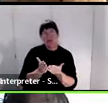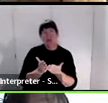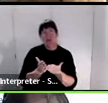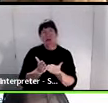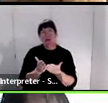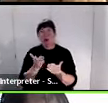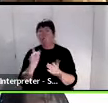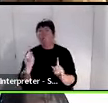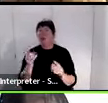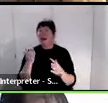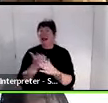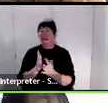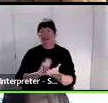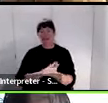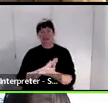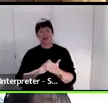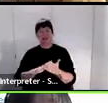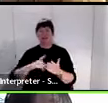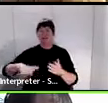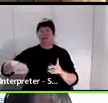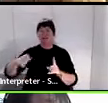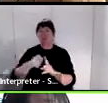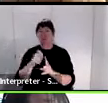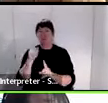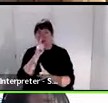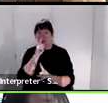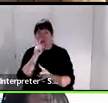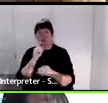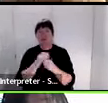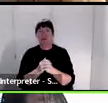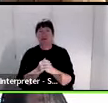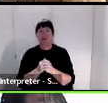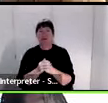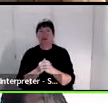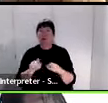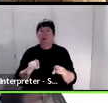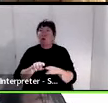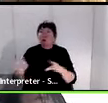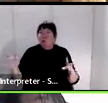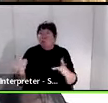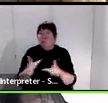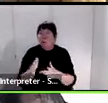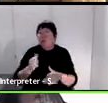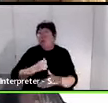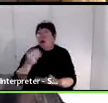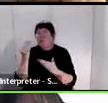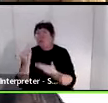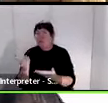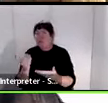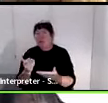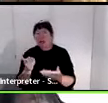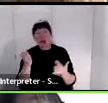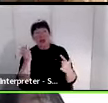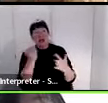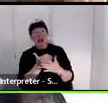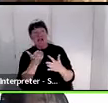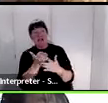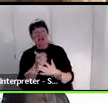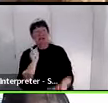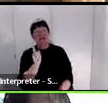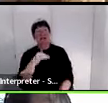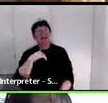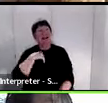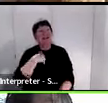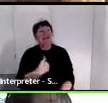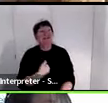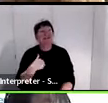to us. And the fundamental viewpoint for my entire presentation is that access is a necessity, not